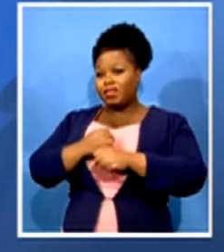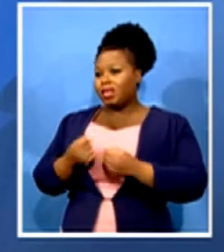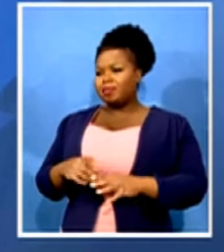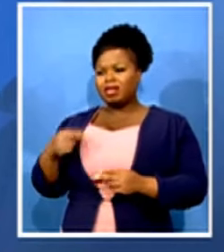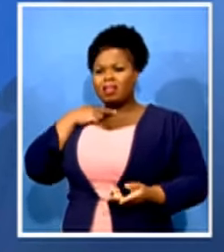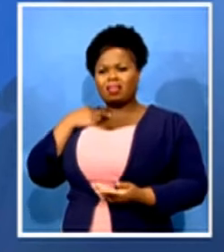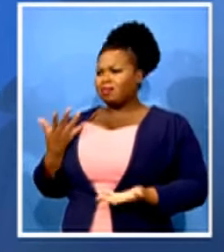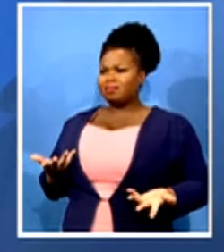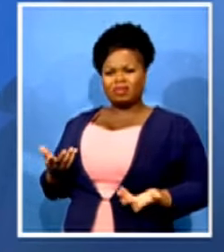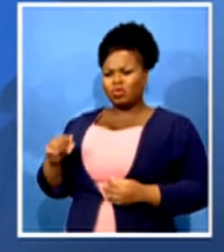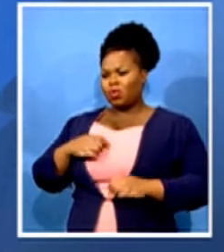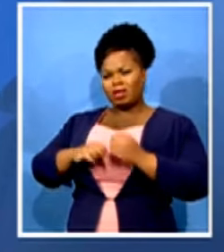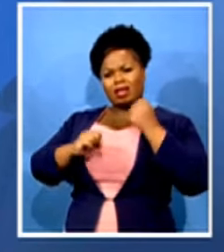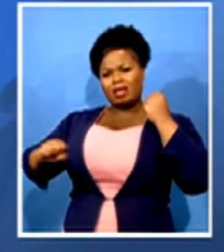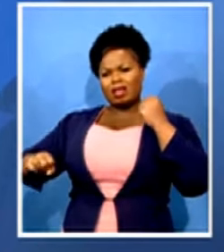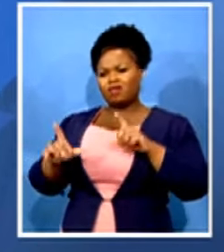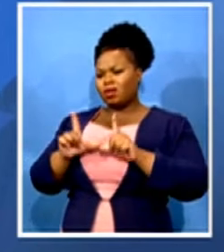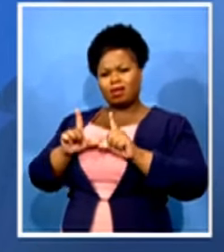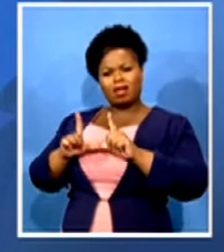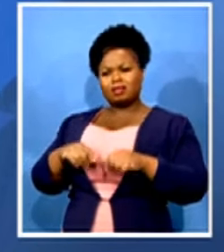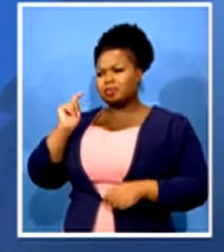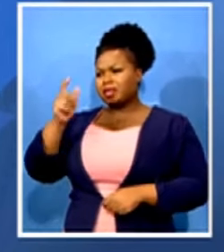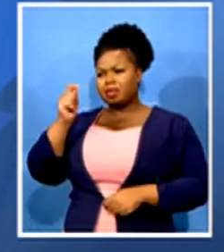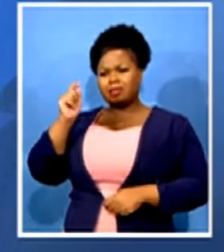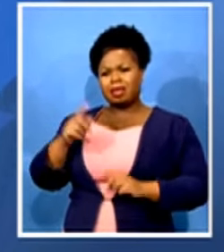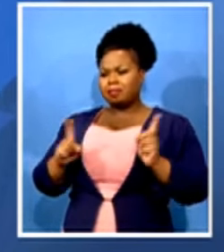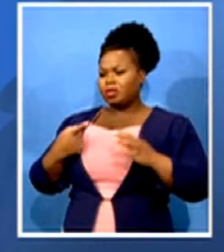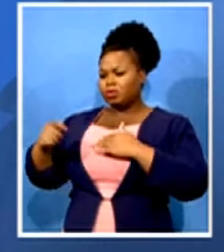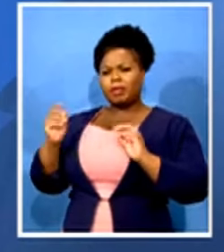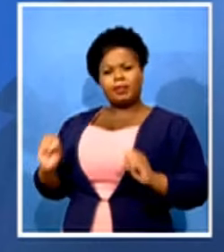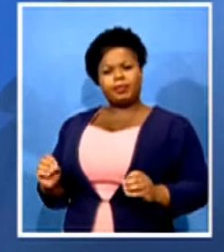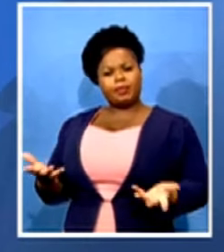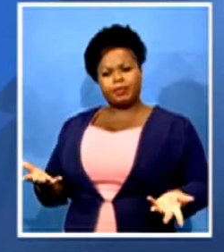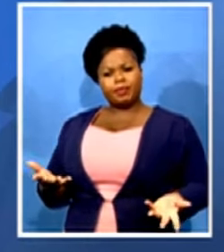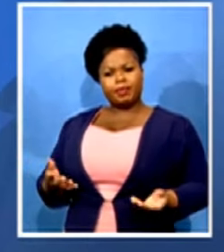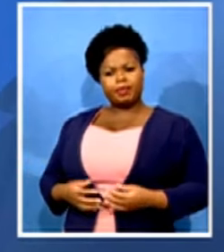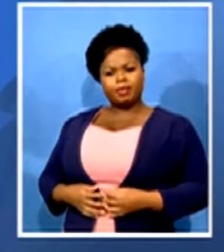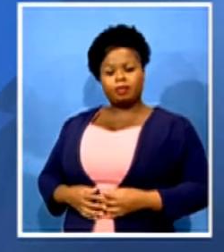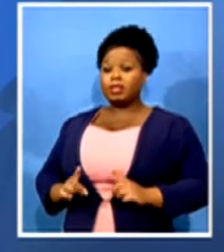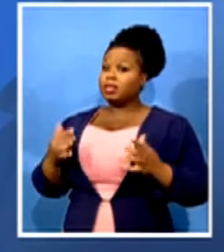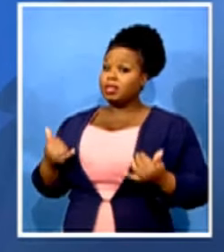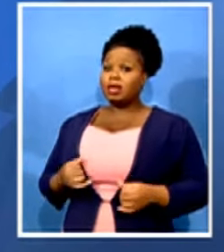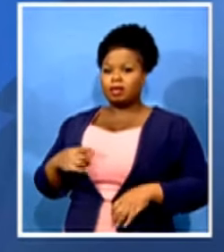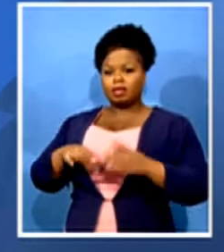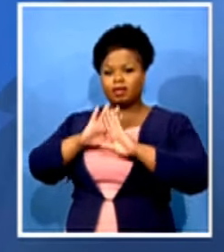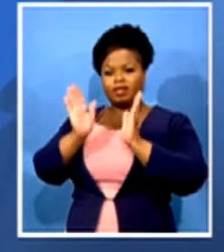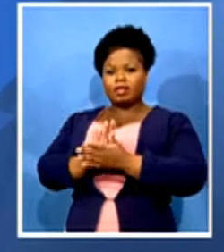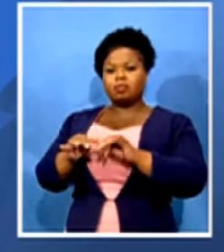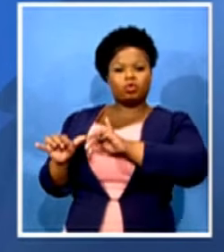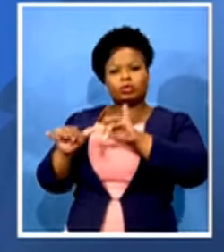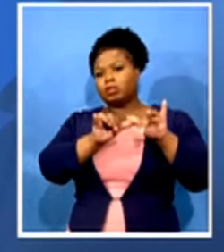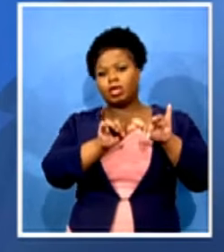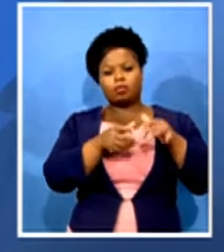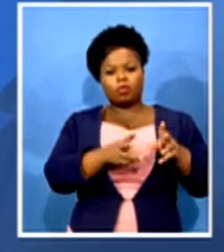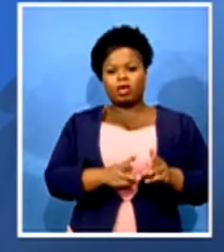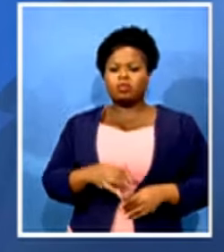we've tried to get applications for on and off consent. But, when it comes to a blanket approach, they're quite happy to transform our licenses and say, right, you can all